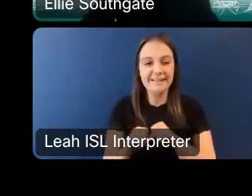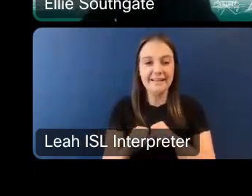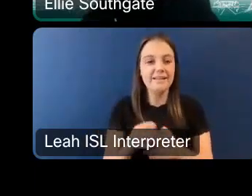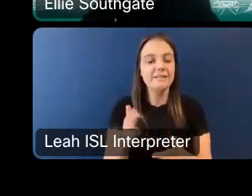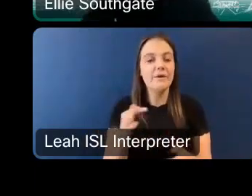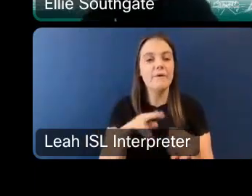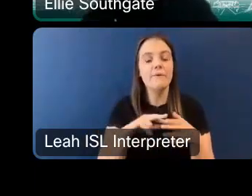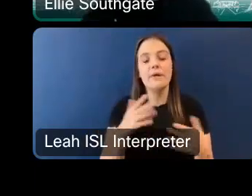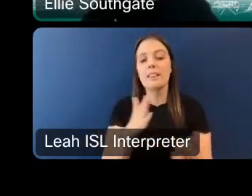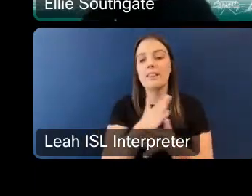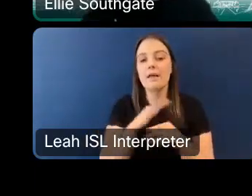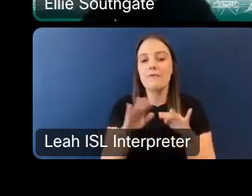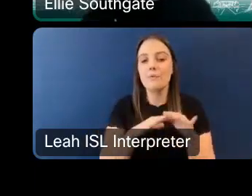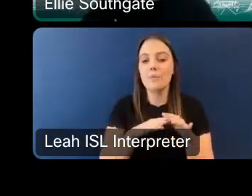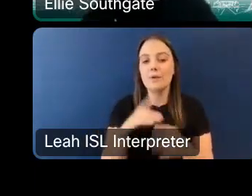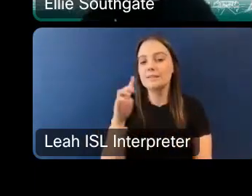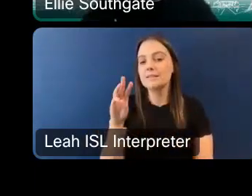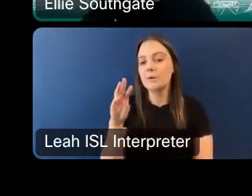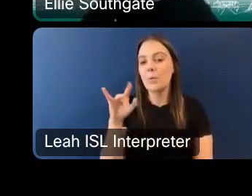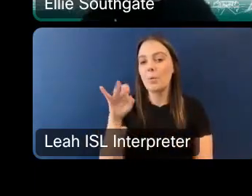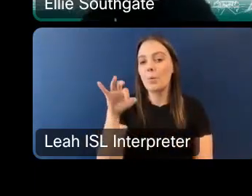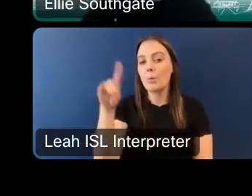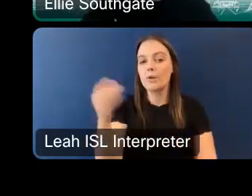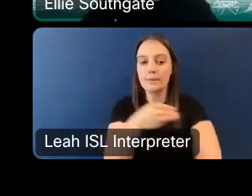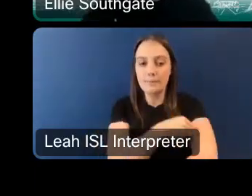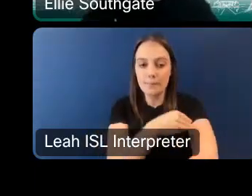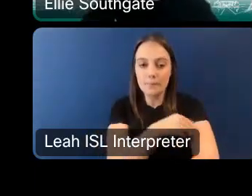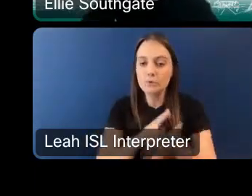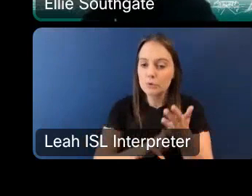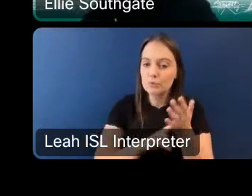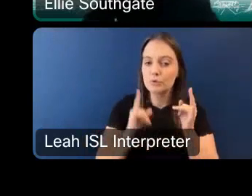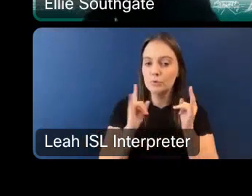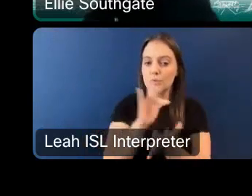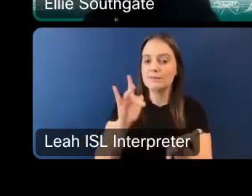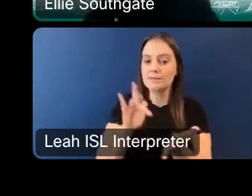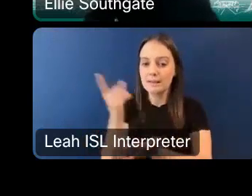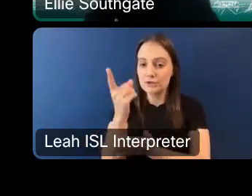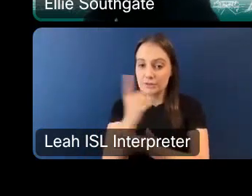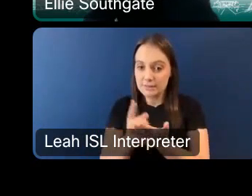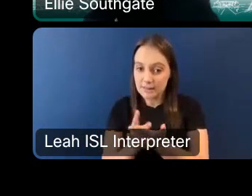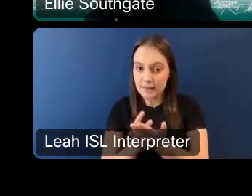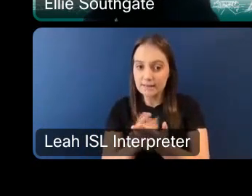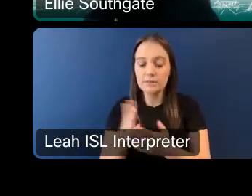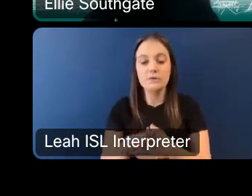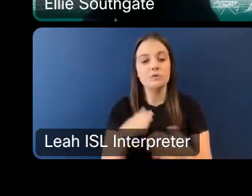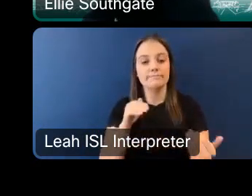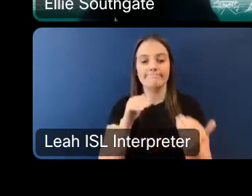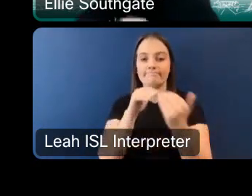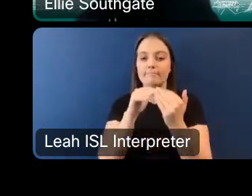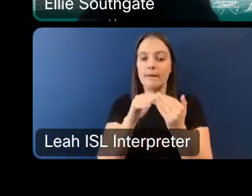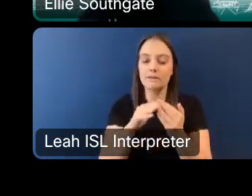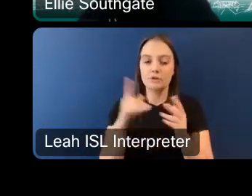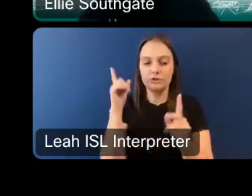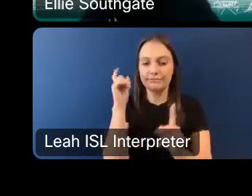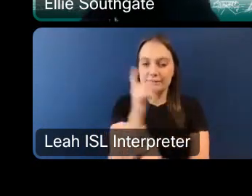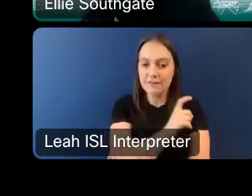Problems, Utilizing Human-Centered Design to Address Complex Healthcare Challenges. So the focus